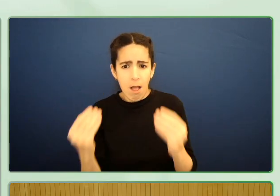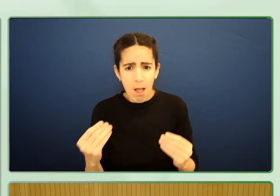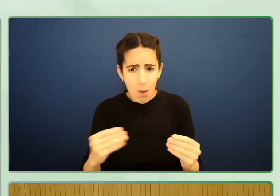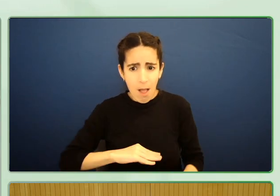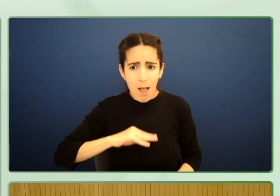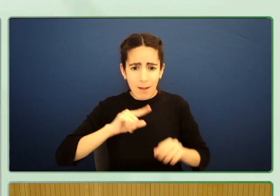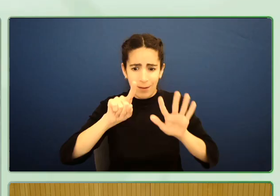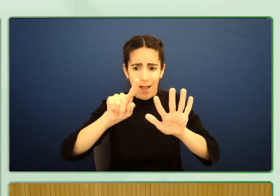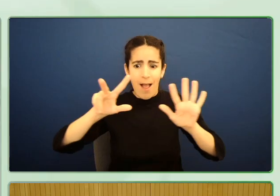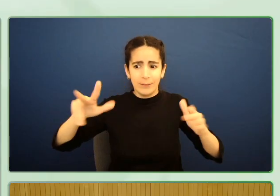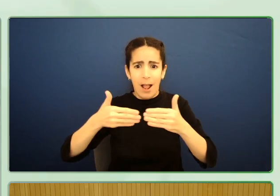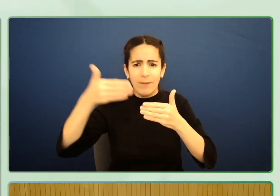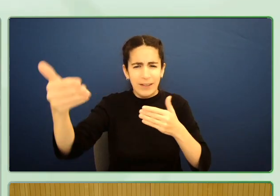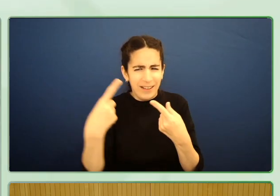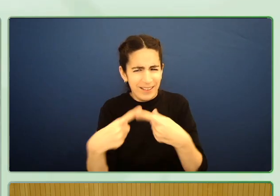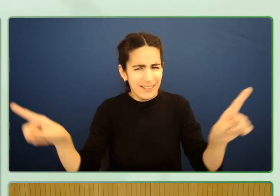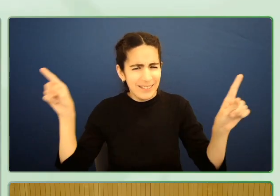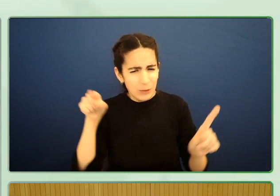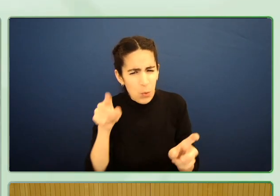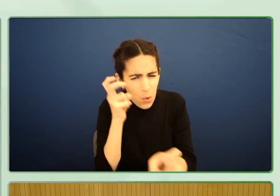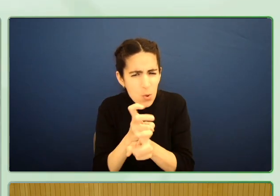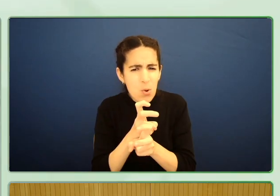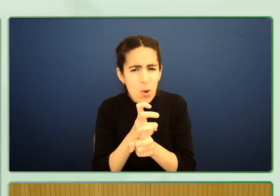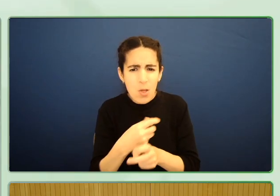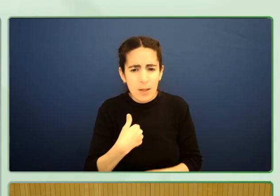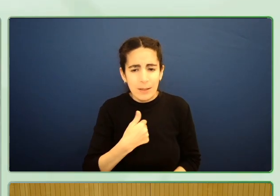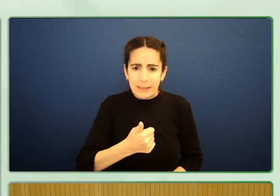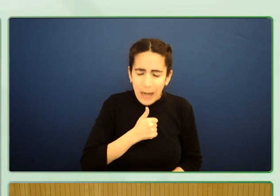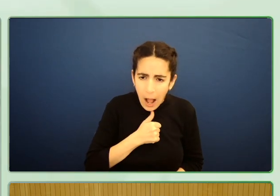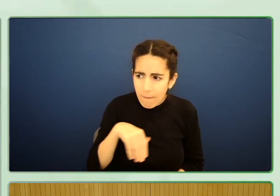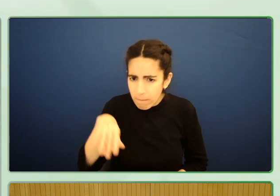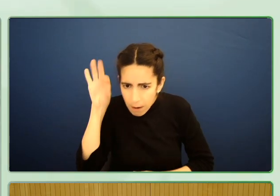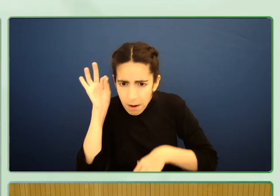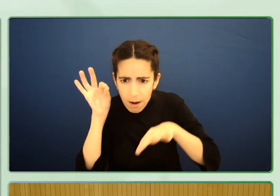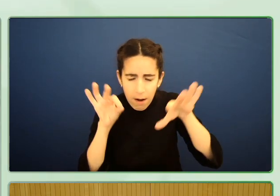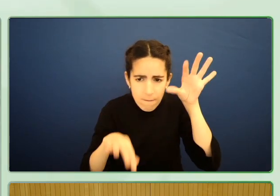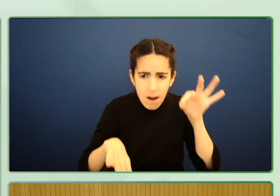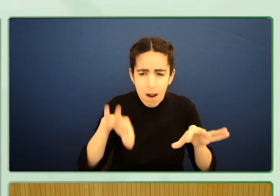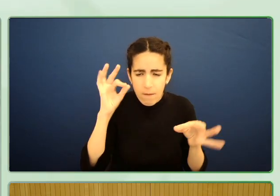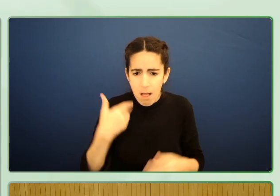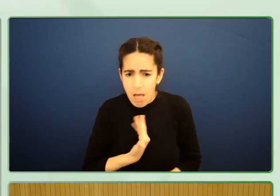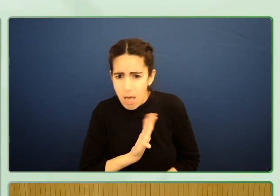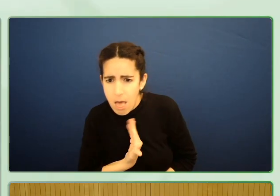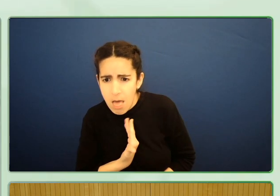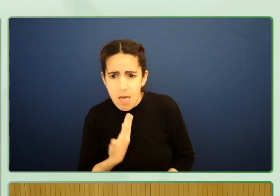I discovered so many things about myself, but I was with a lot of doubts too.